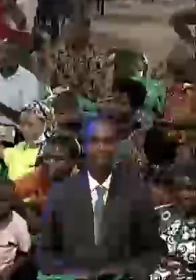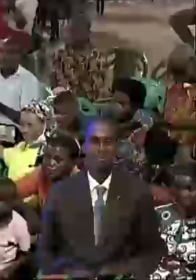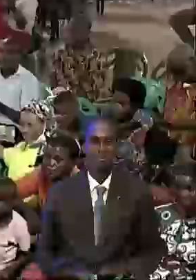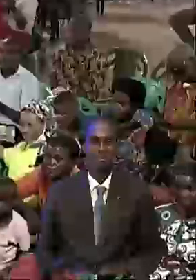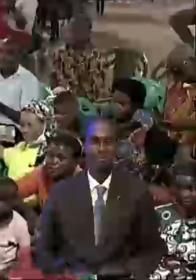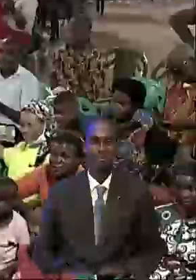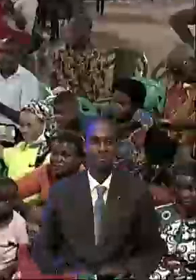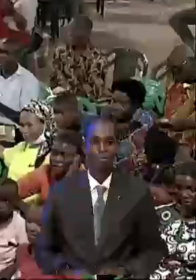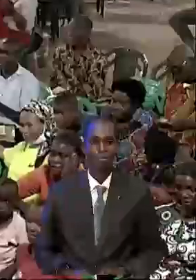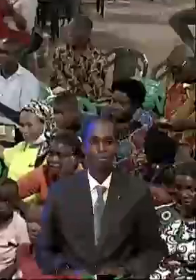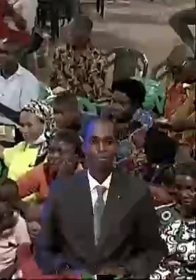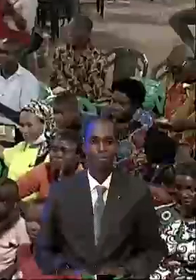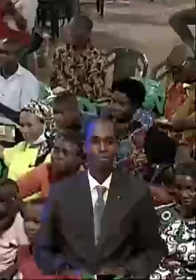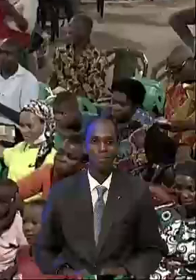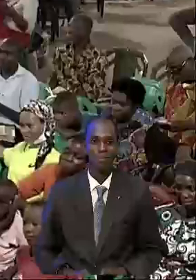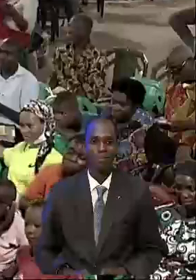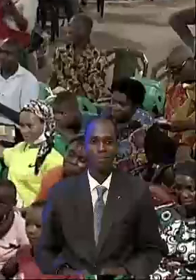Lord.